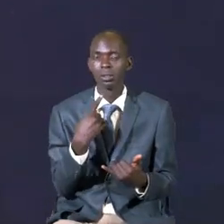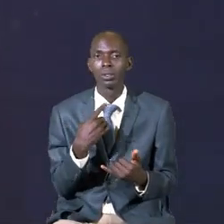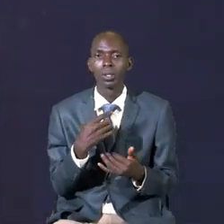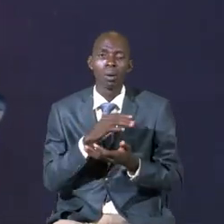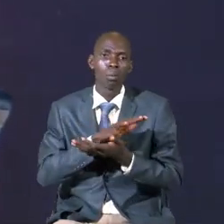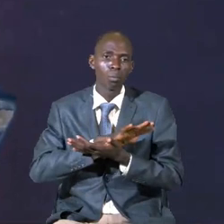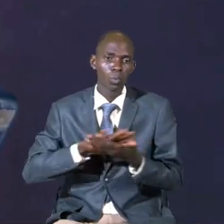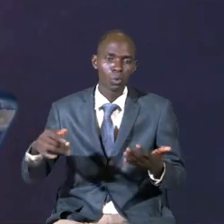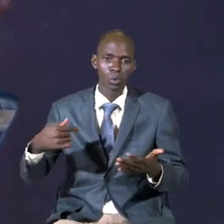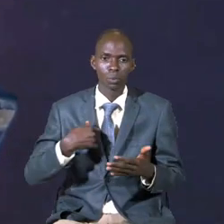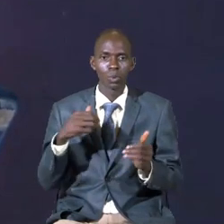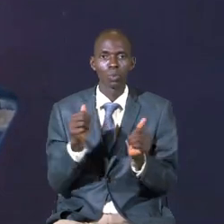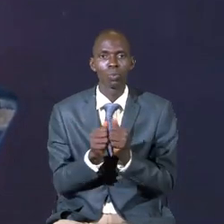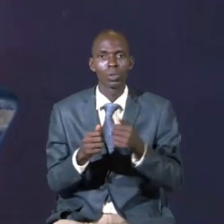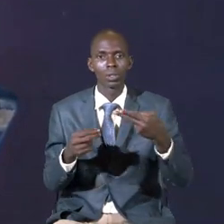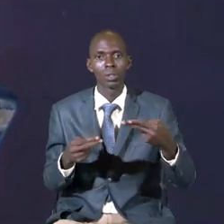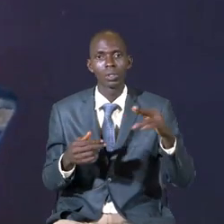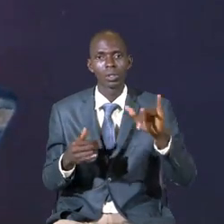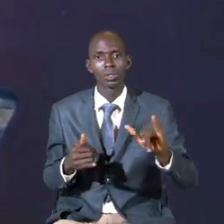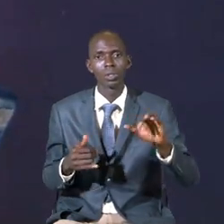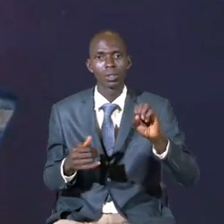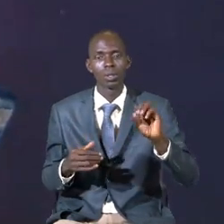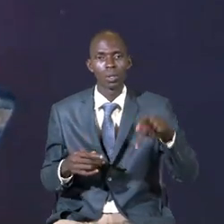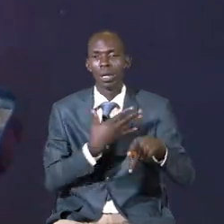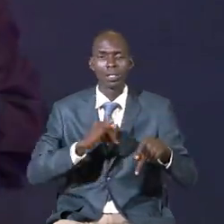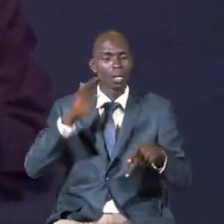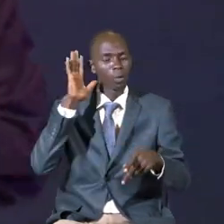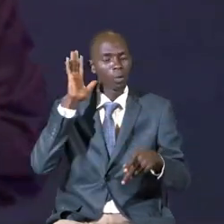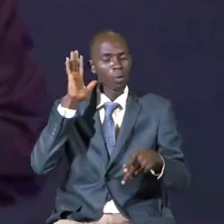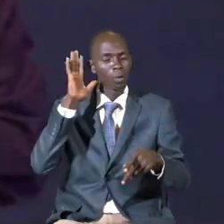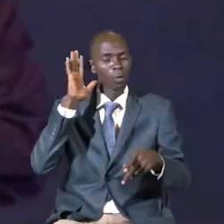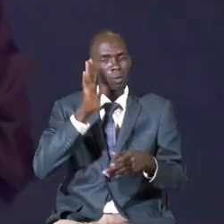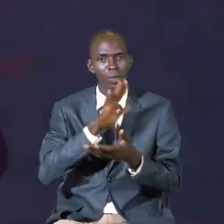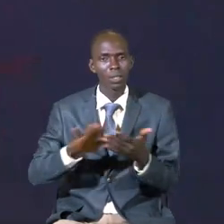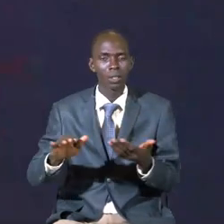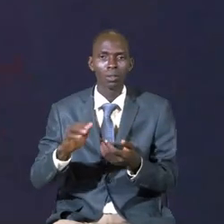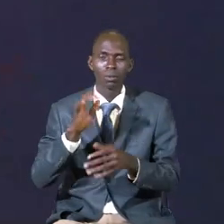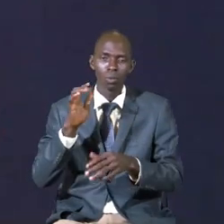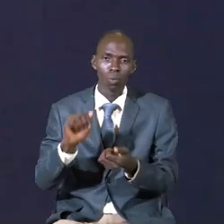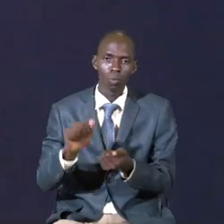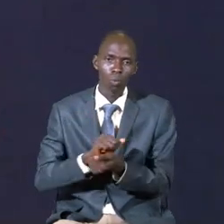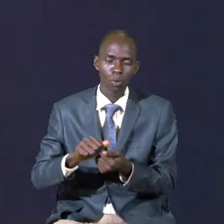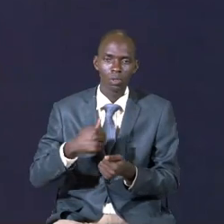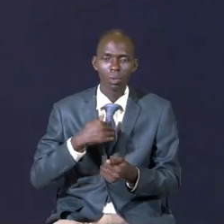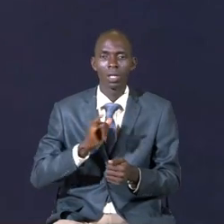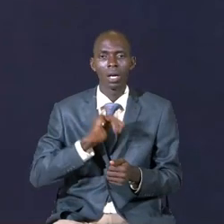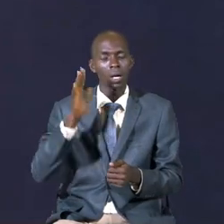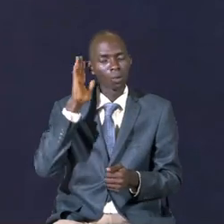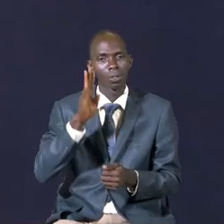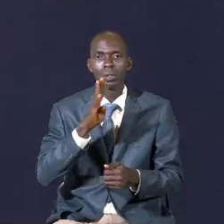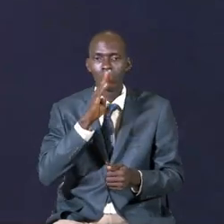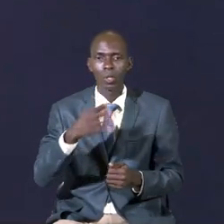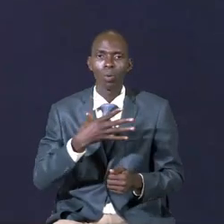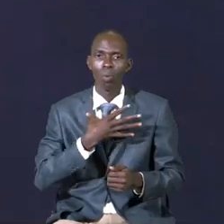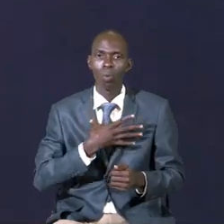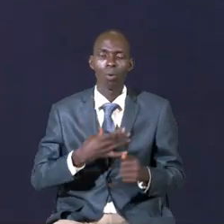say so and i shall be clean wash me and i shall be whiter than snow